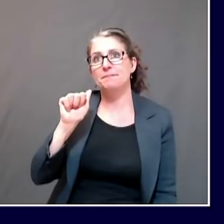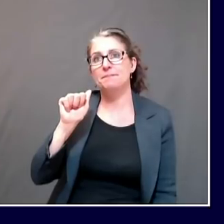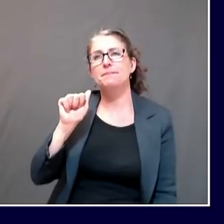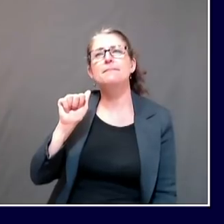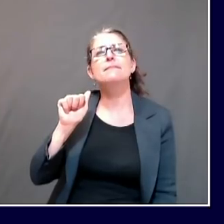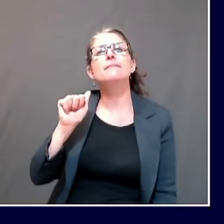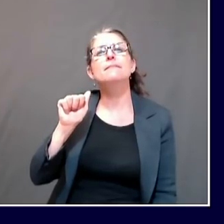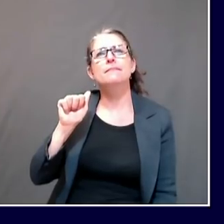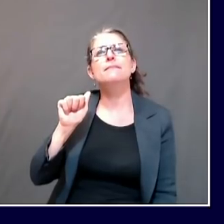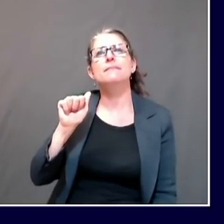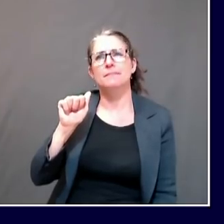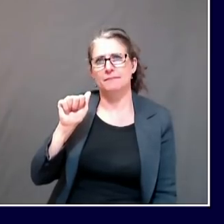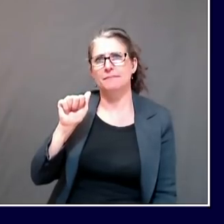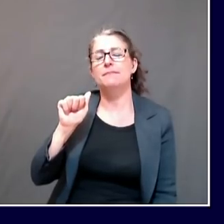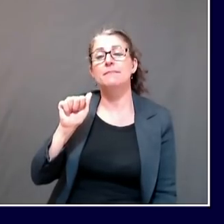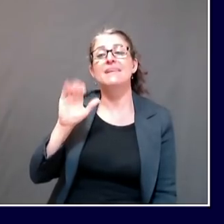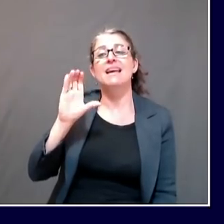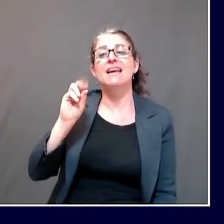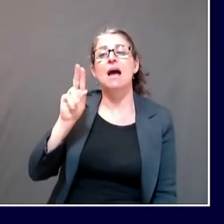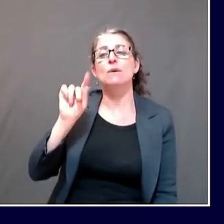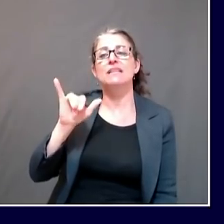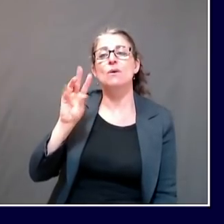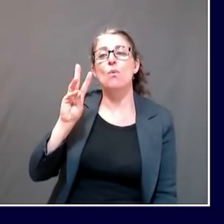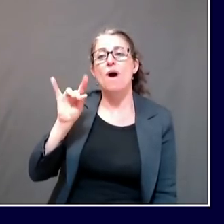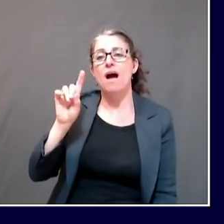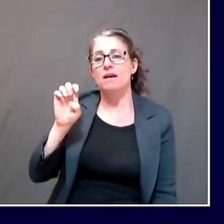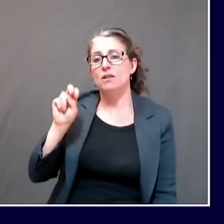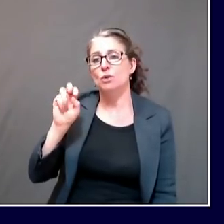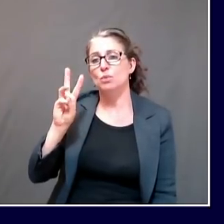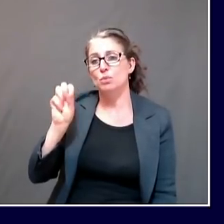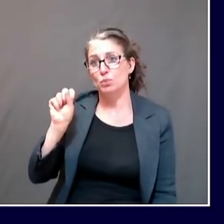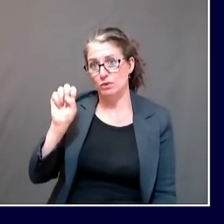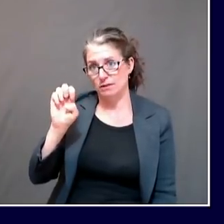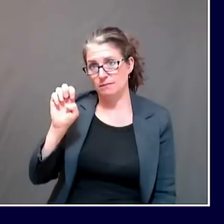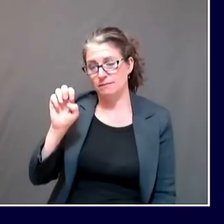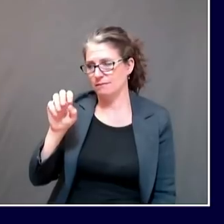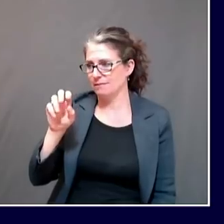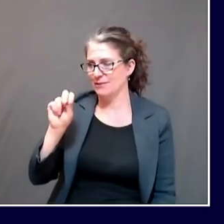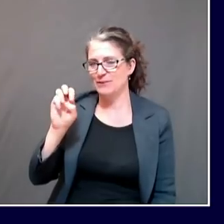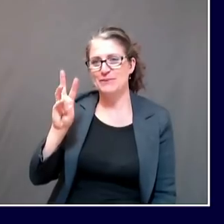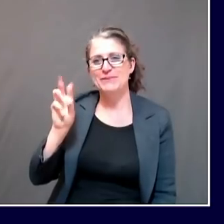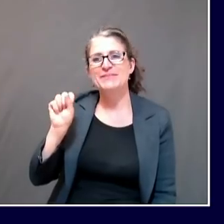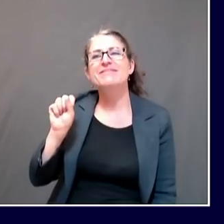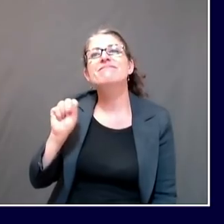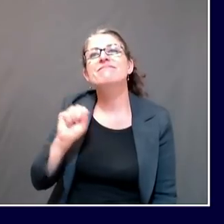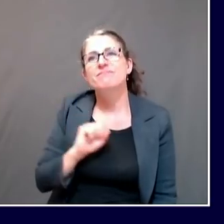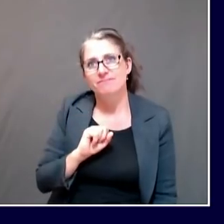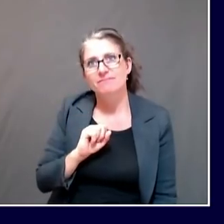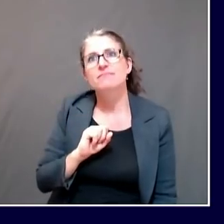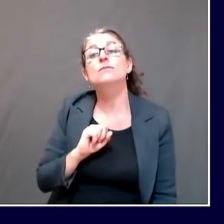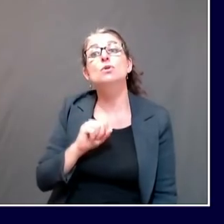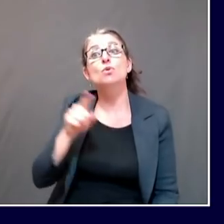to the spread of COVID-19. If someone has COVID-19 but they're not tested, they could unknowingly expose